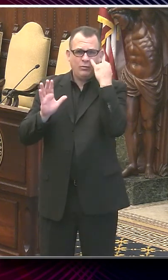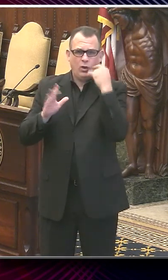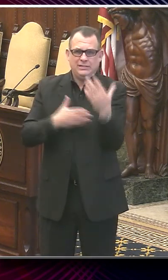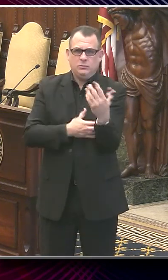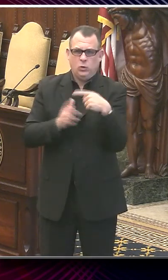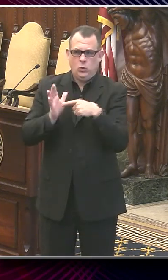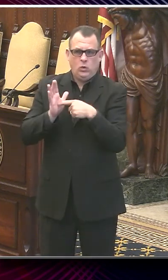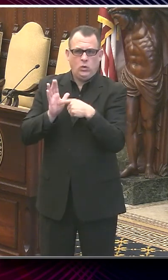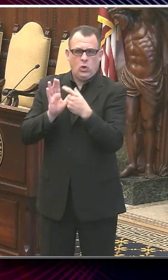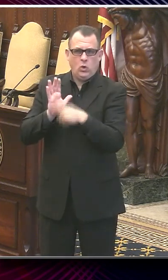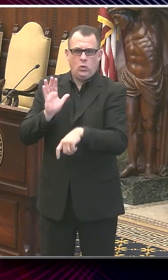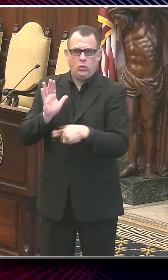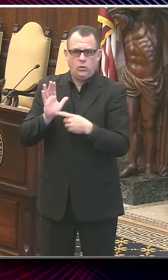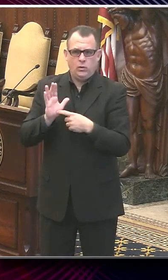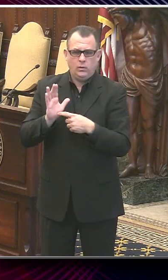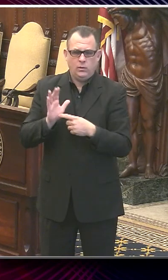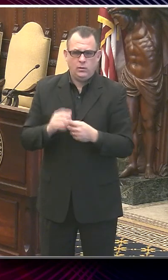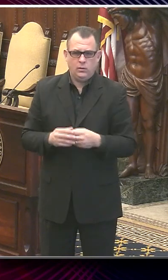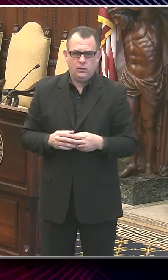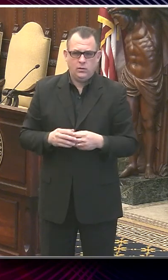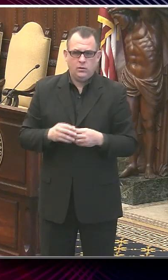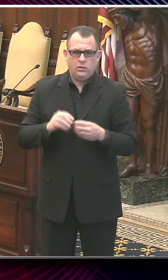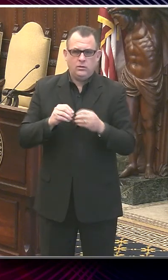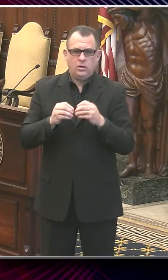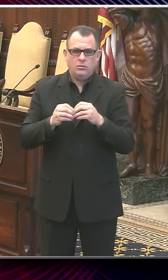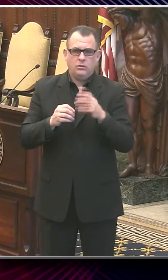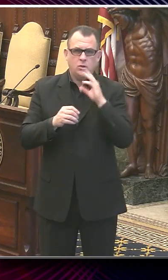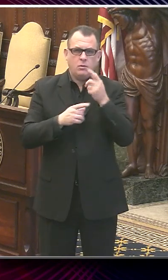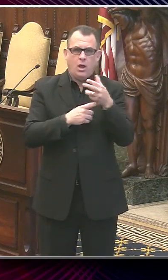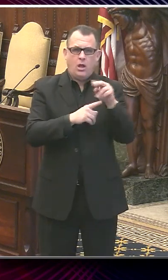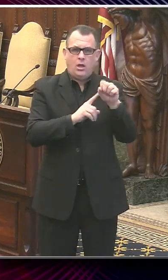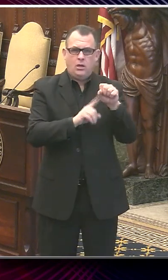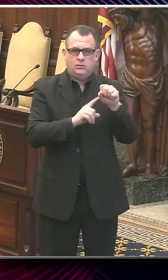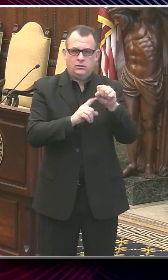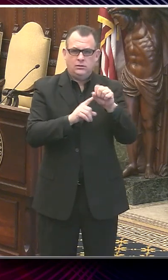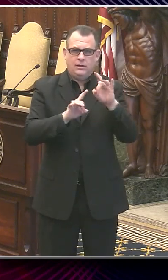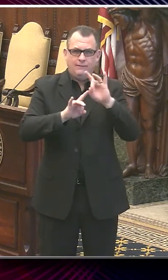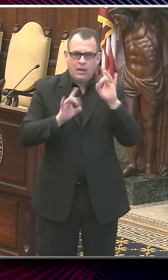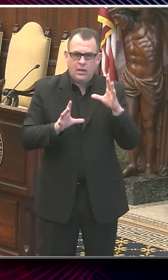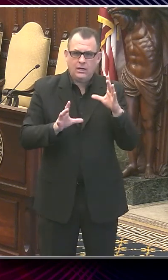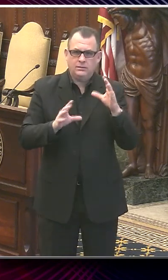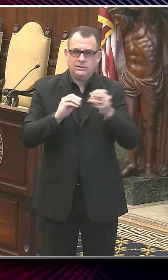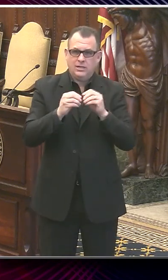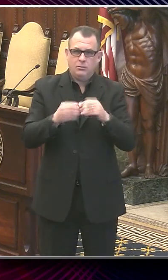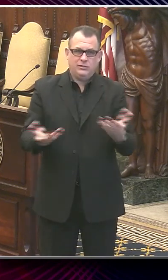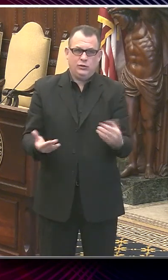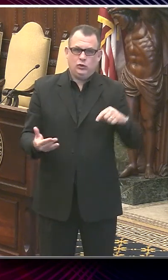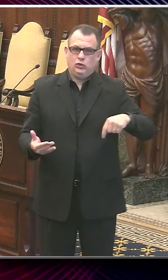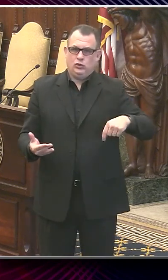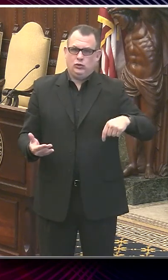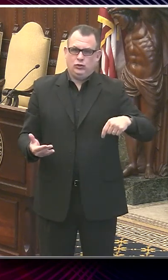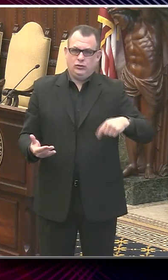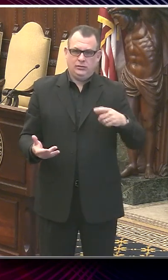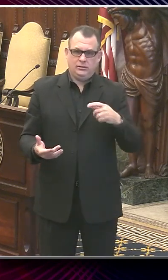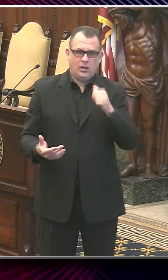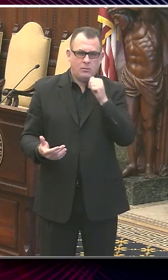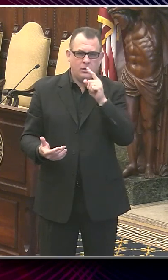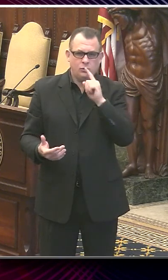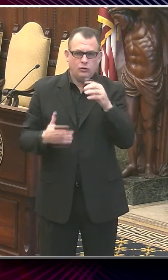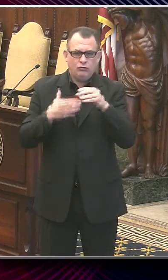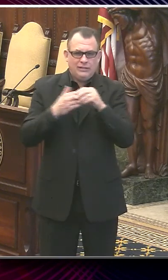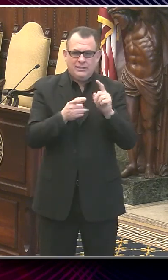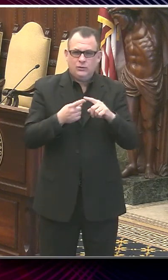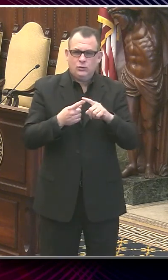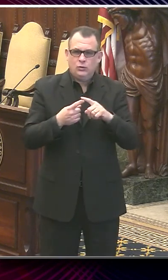the number of gun violence cases and how they're not necessarily leading to